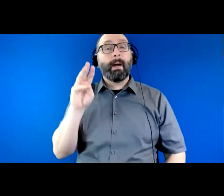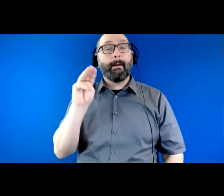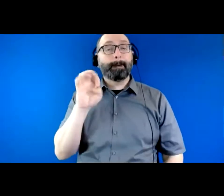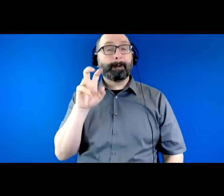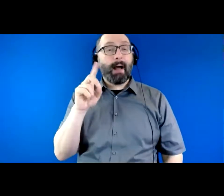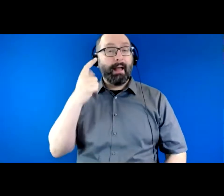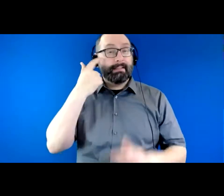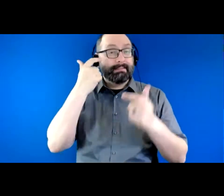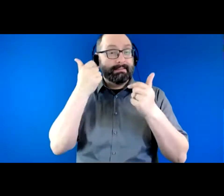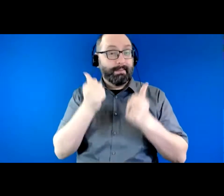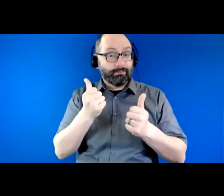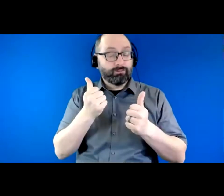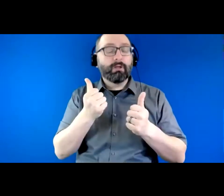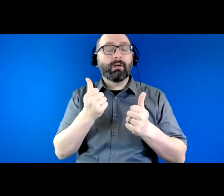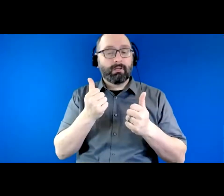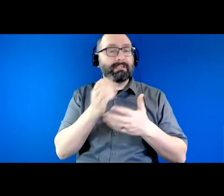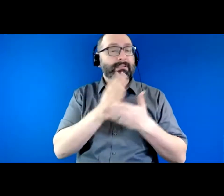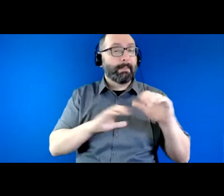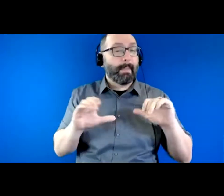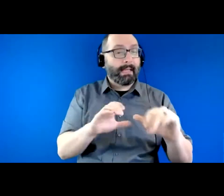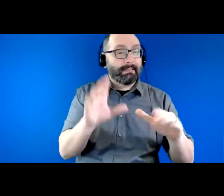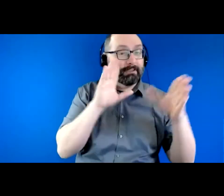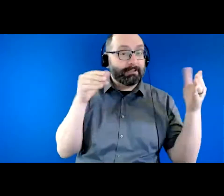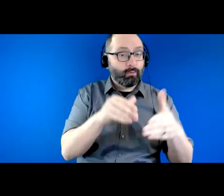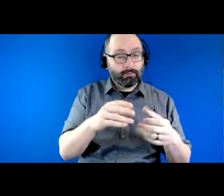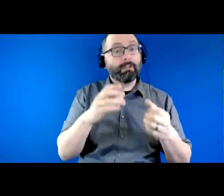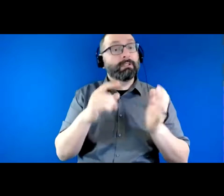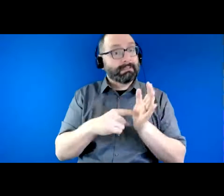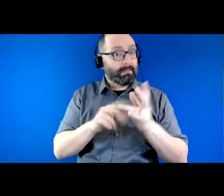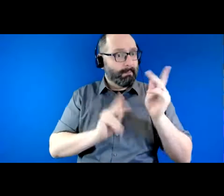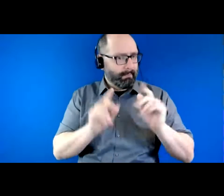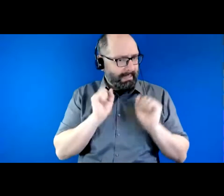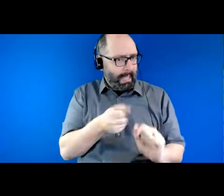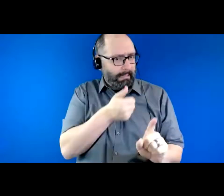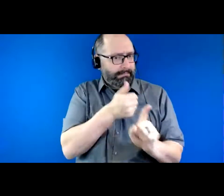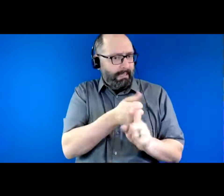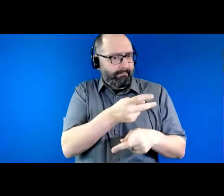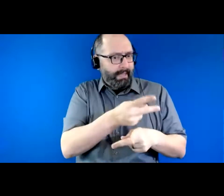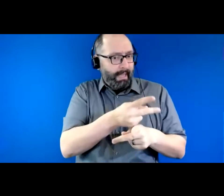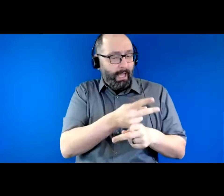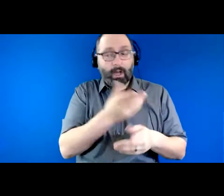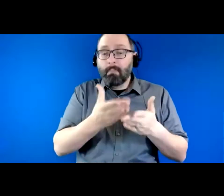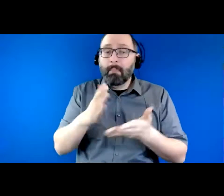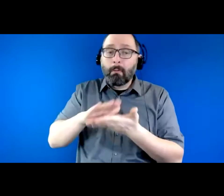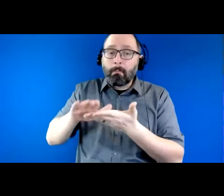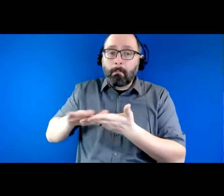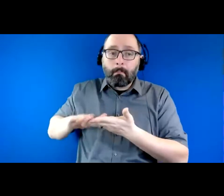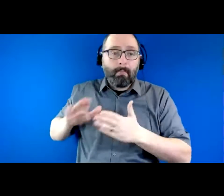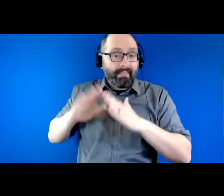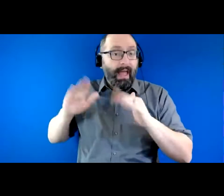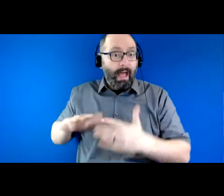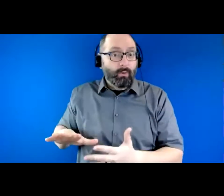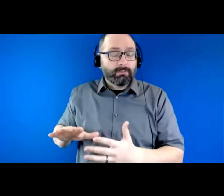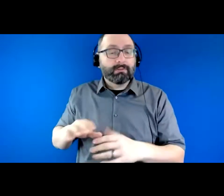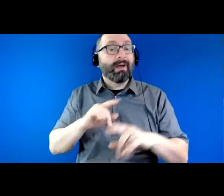kind of activities to focus on, a lot of times, people are able to do their self-cares and kind of even some things around the house. The